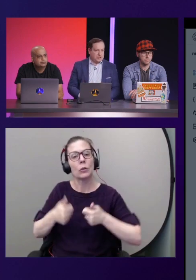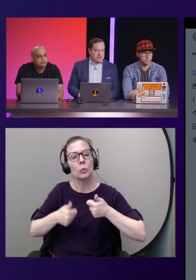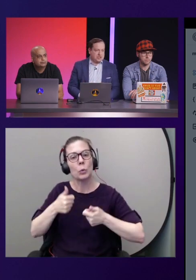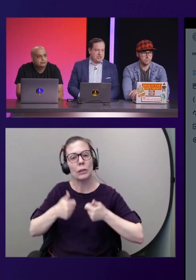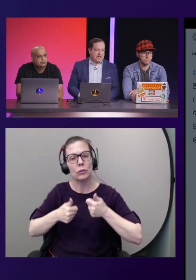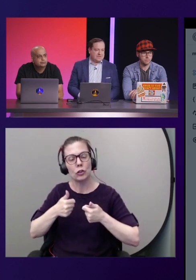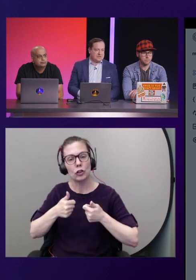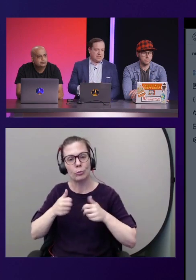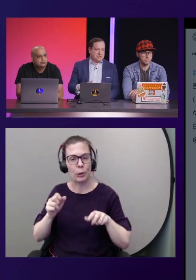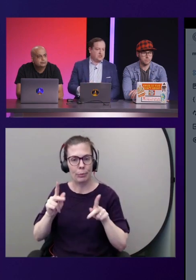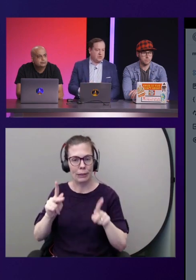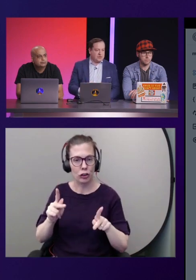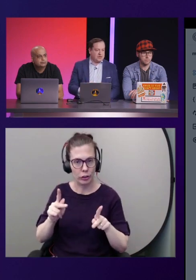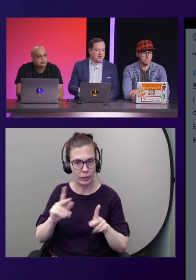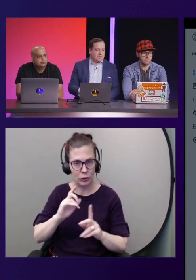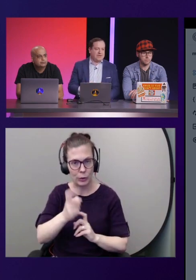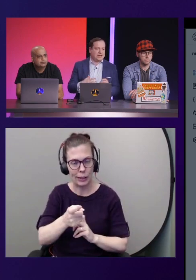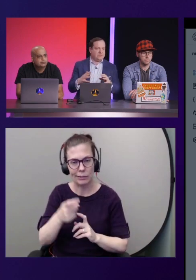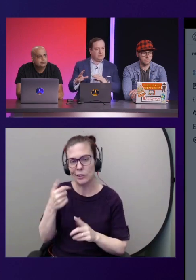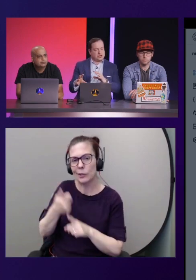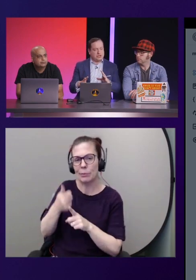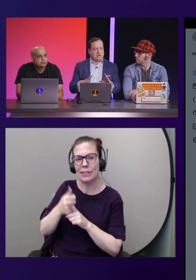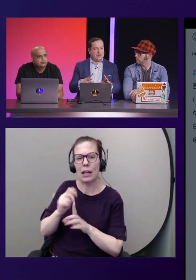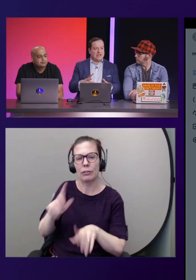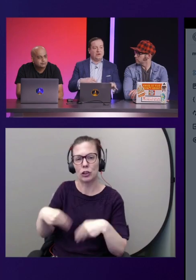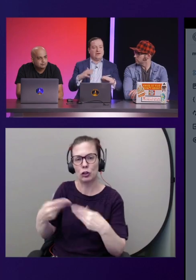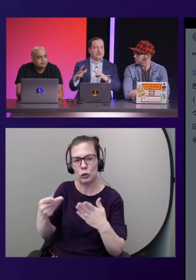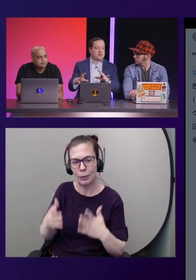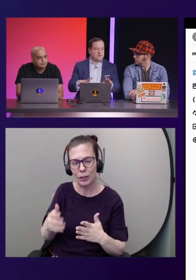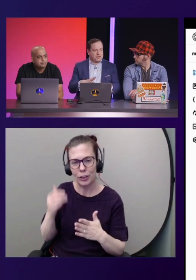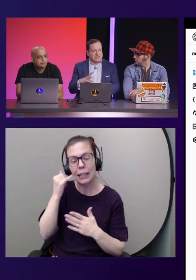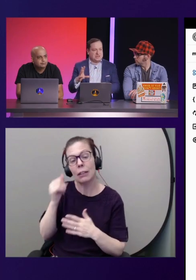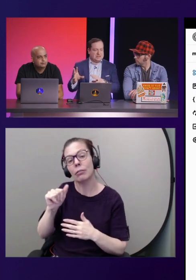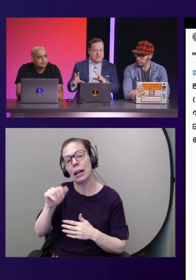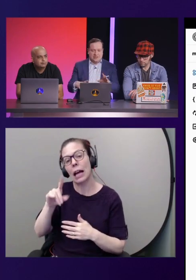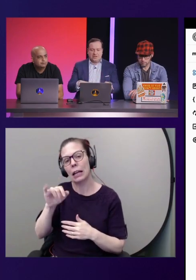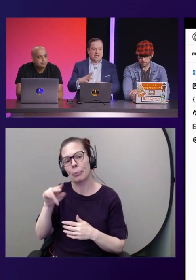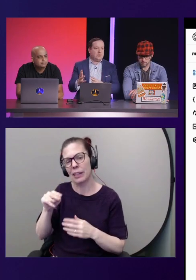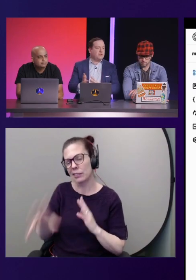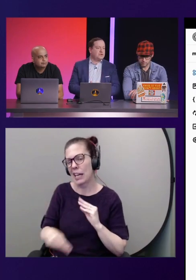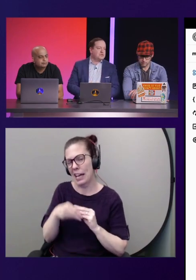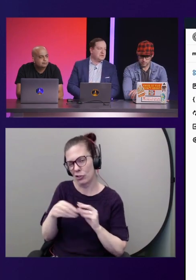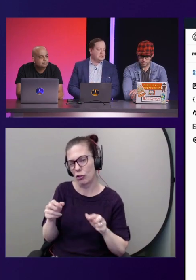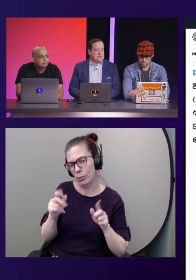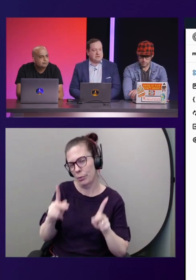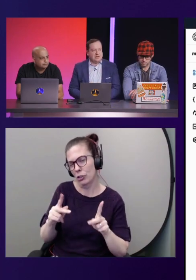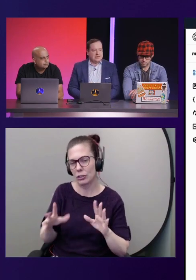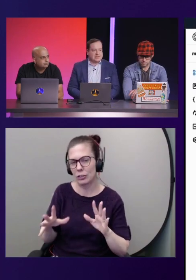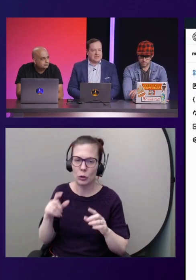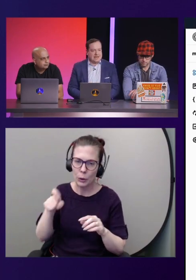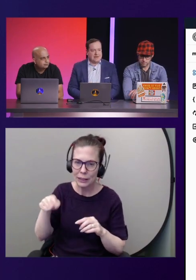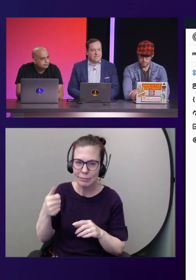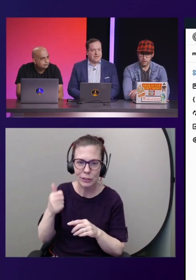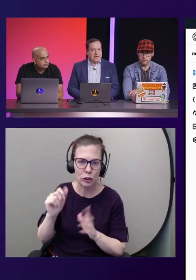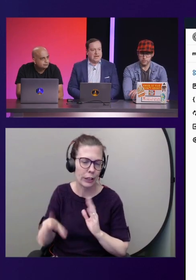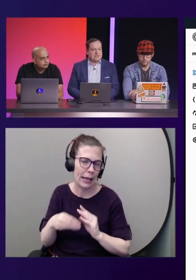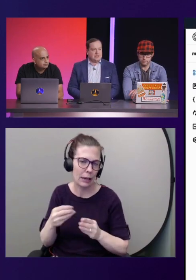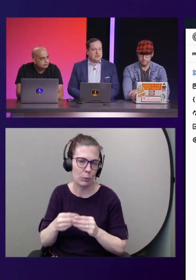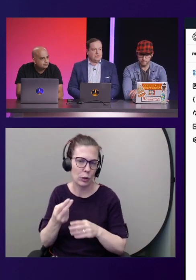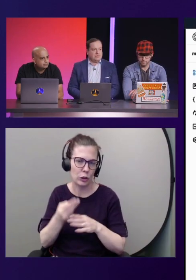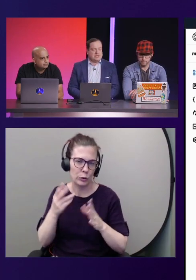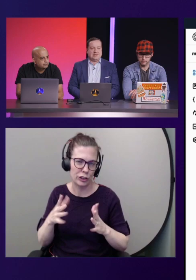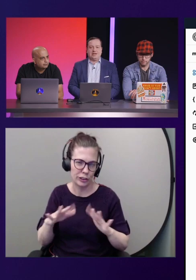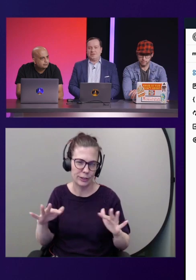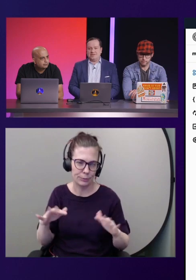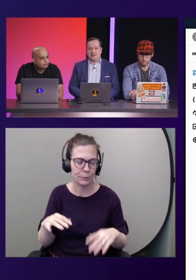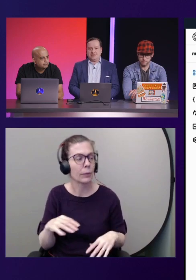what permissions he should have, so he's a contributor here. If I give him administrator, he would have extra permissions, like to add more users and things like that. Nice. And